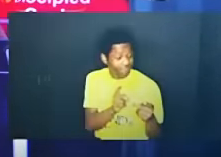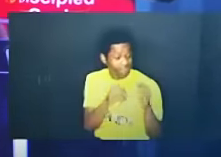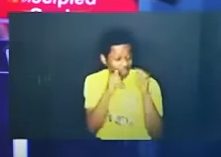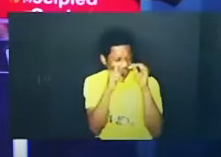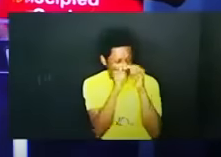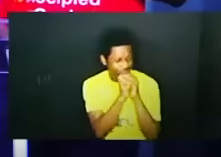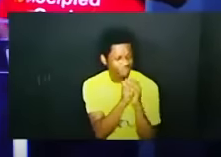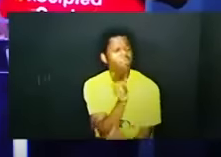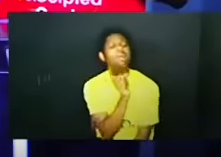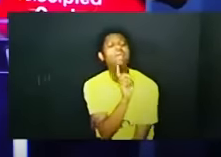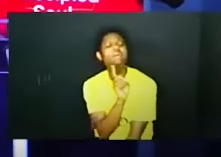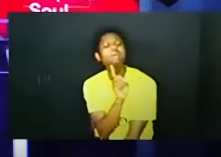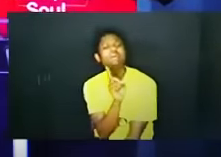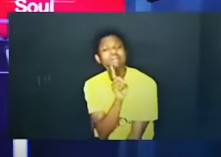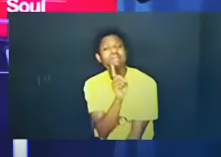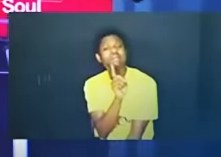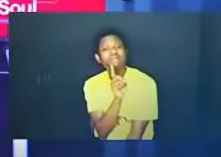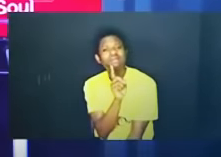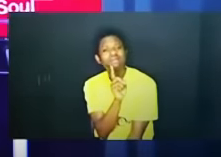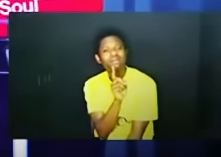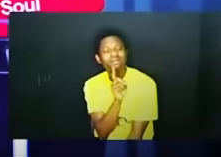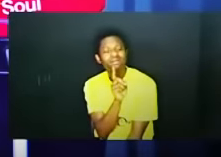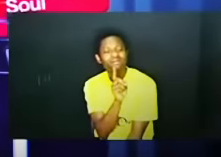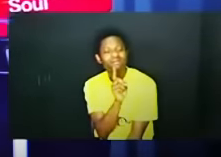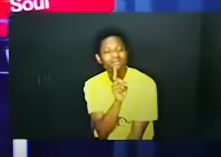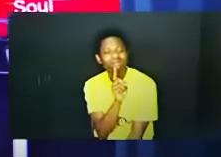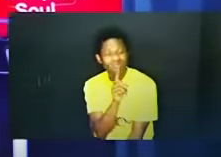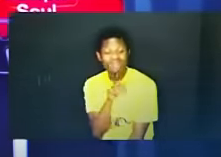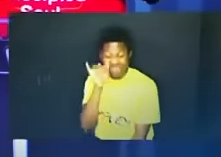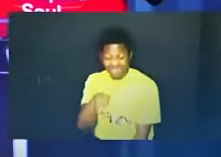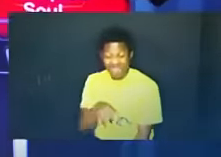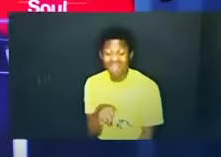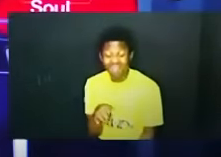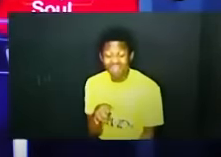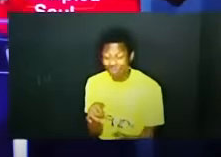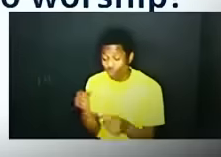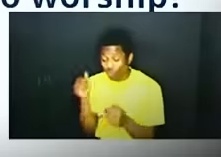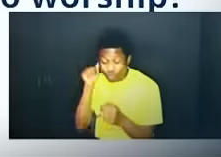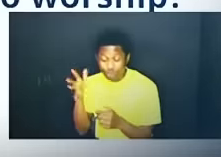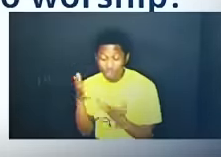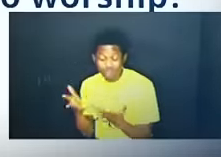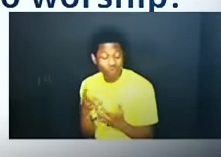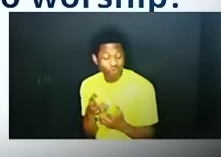That was what the woman was expecting the Messiah to come and